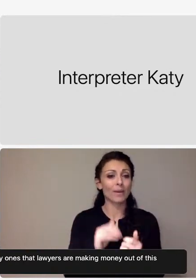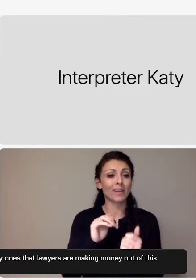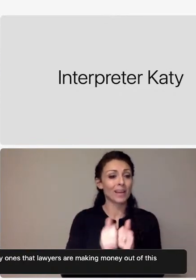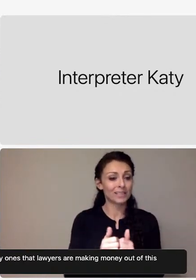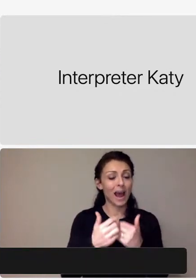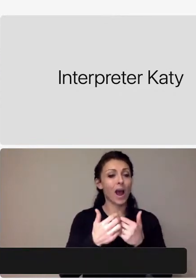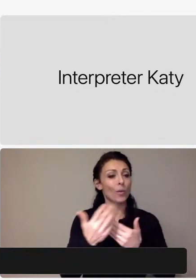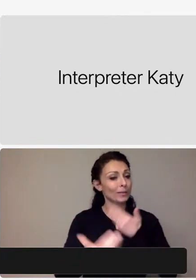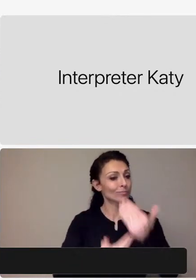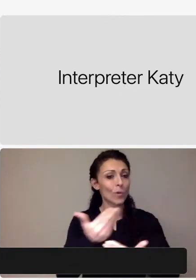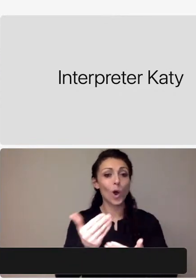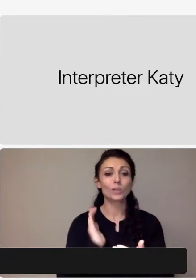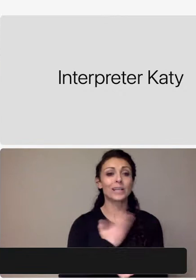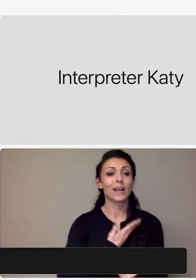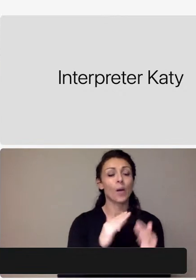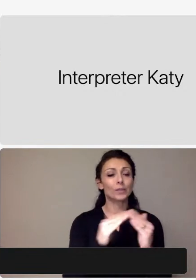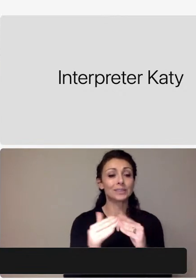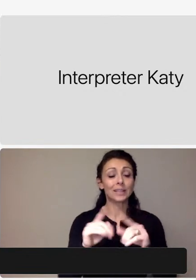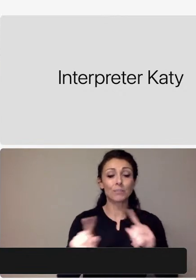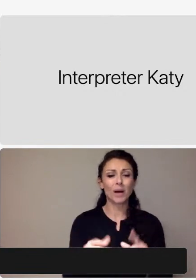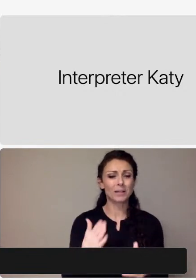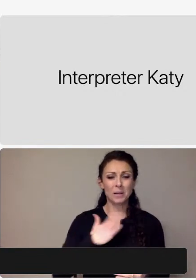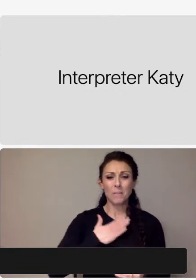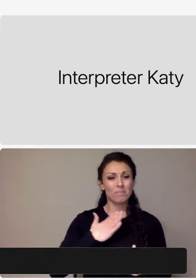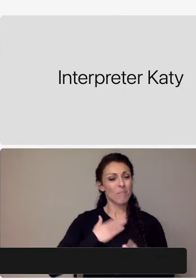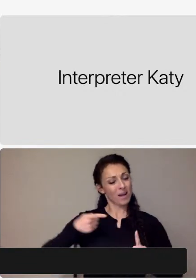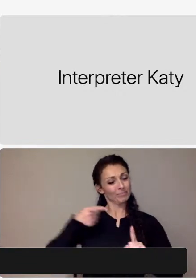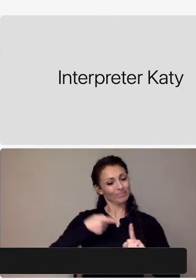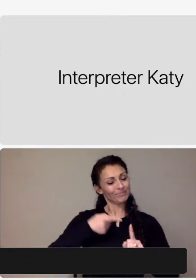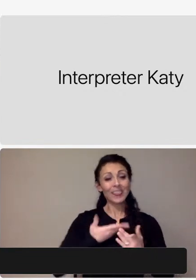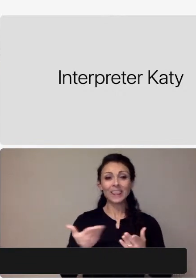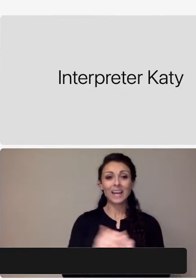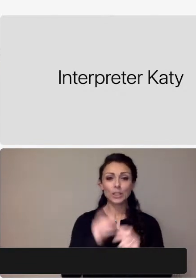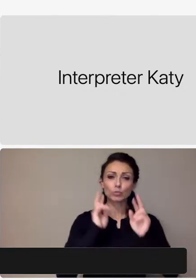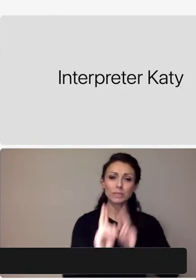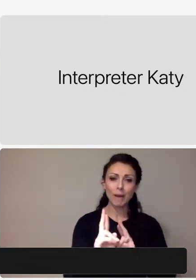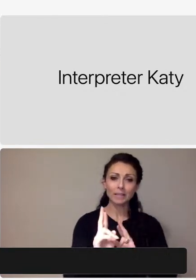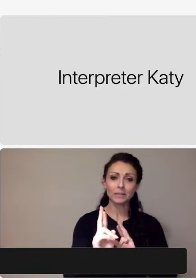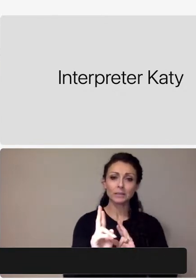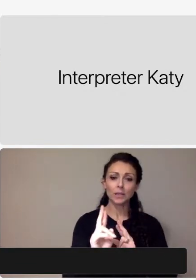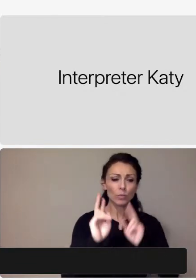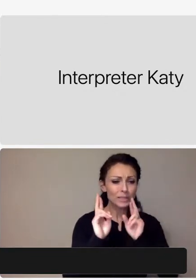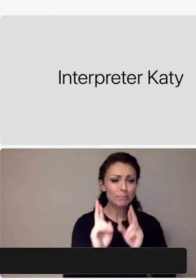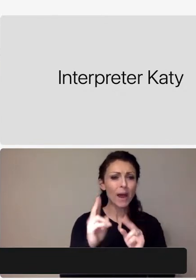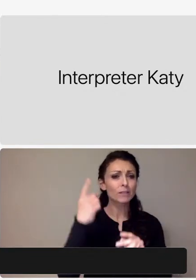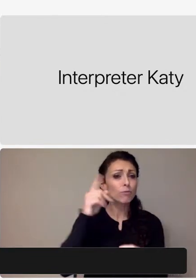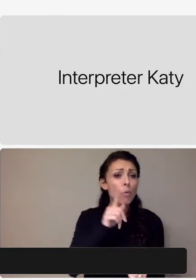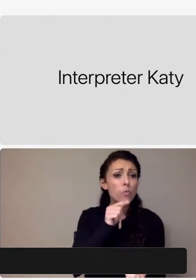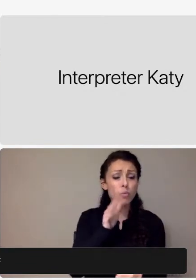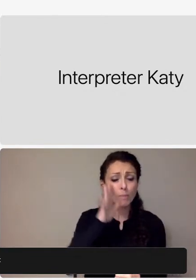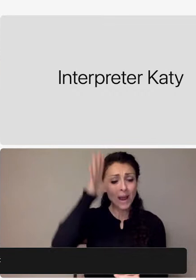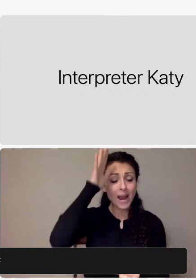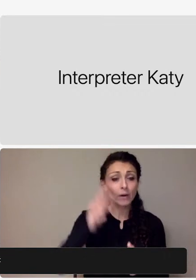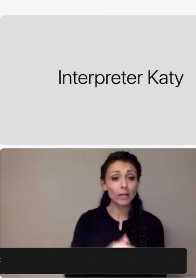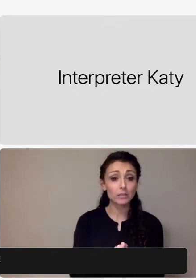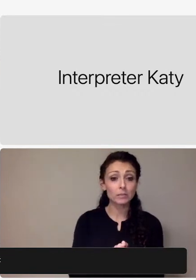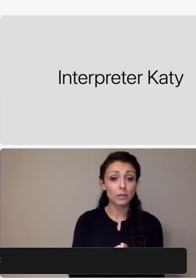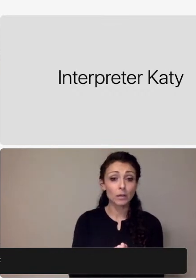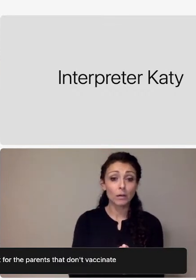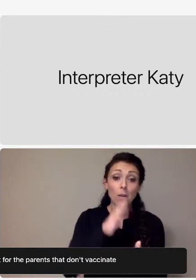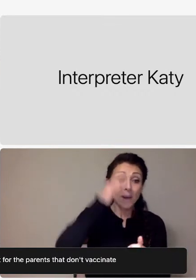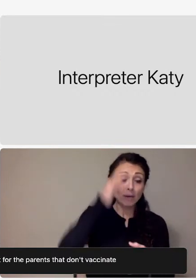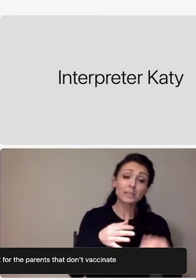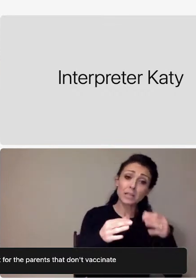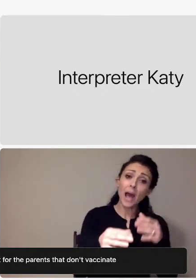respect respect for the parents that vaccinate their kids and respect for their parents that don't vaccinate their